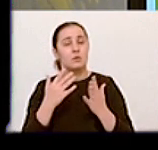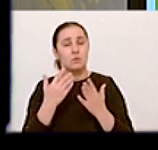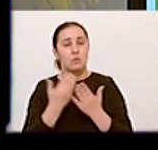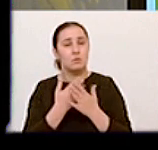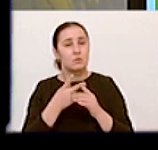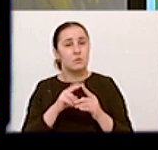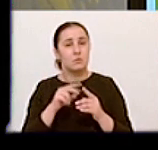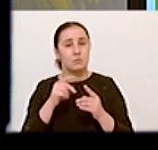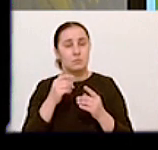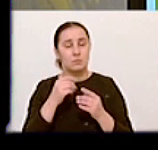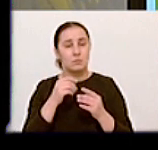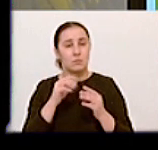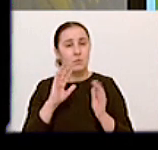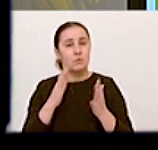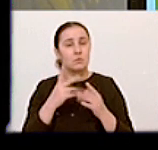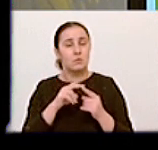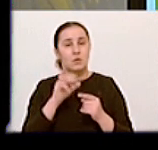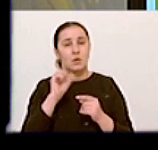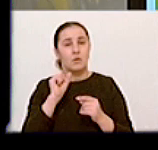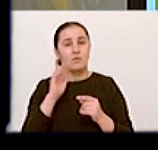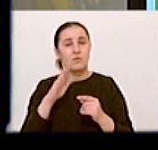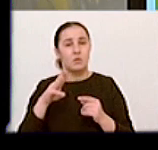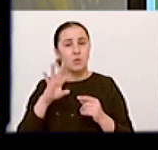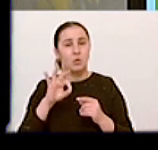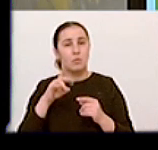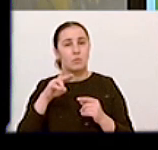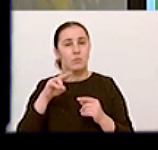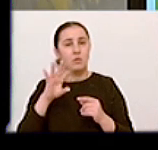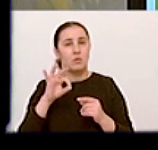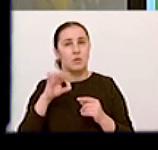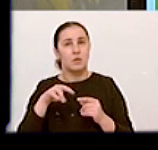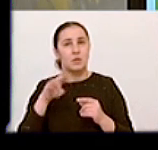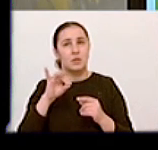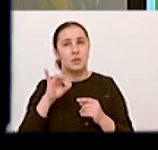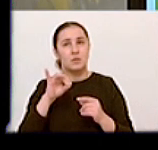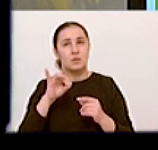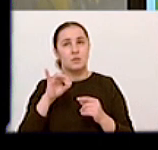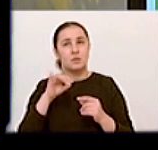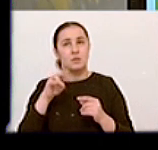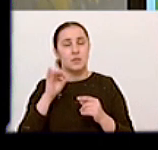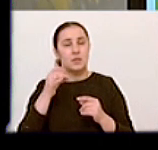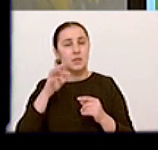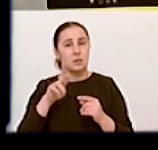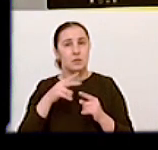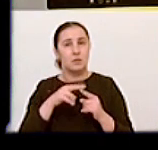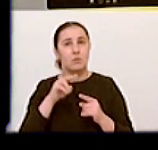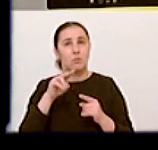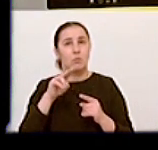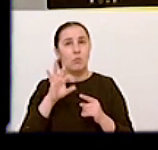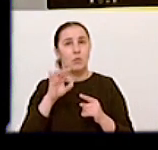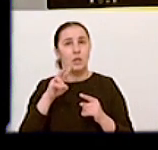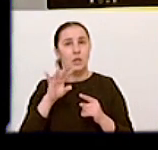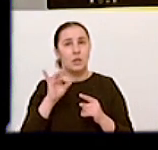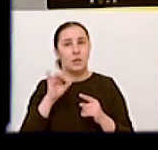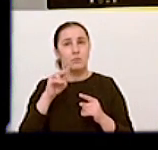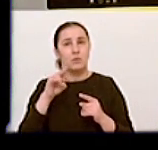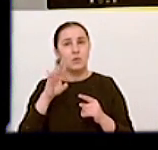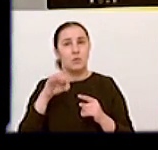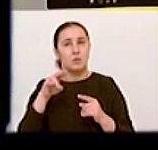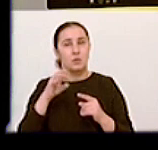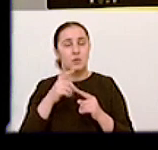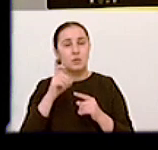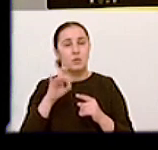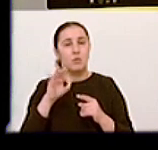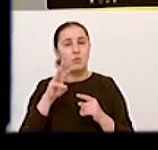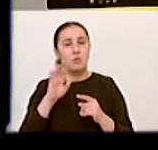edi va bu hodisa avtopoliploidiyani tashkil etadi. Chunki poliploidiya bu xromosomalar